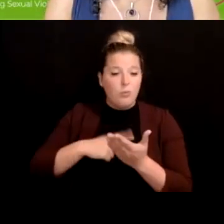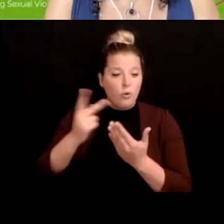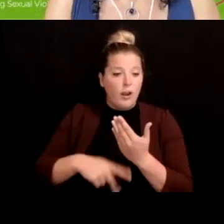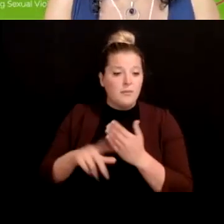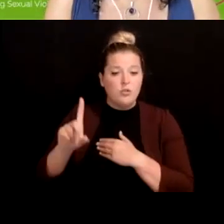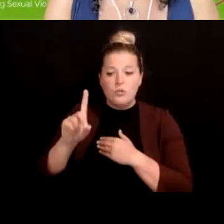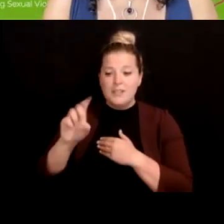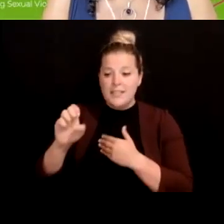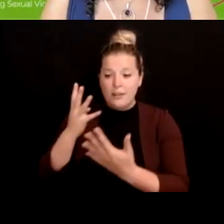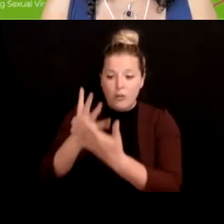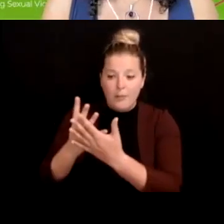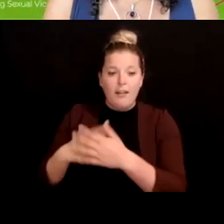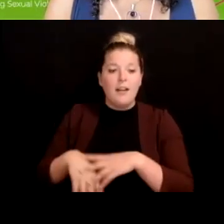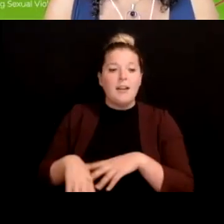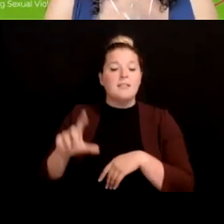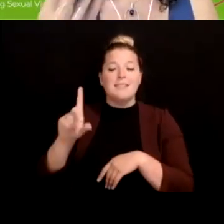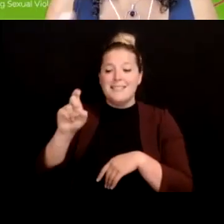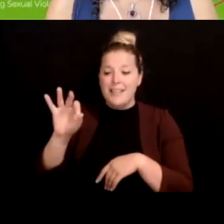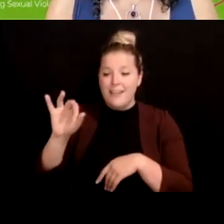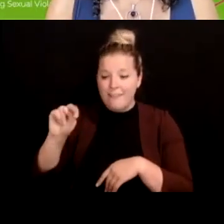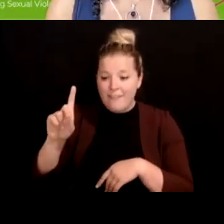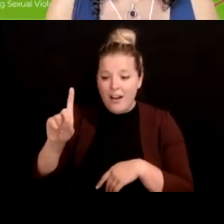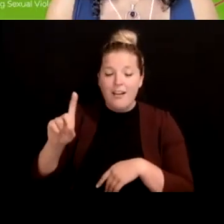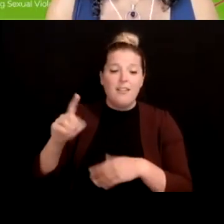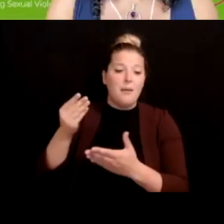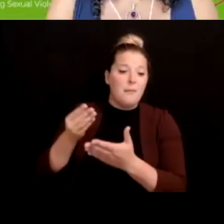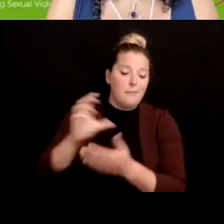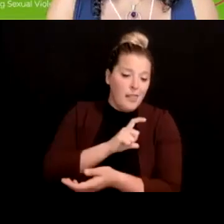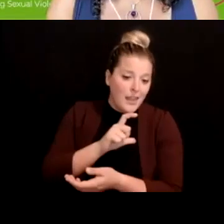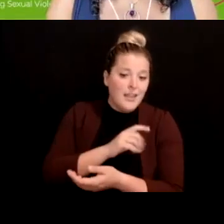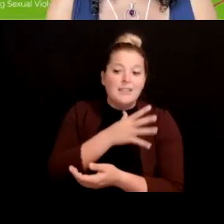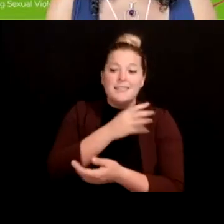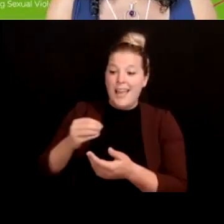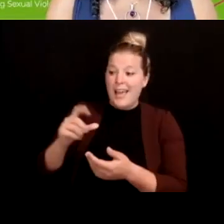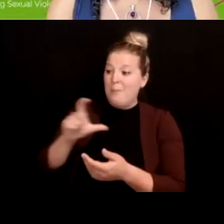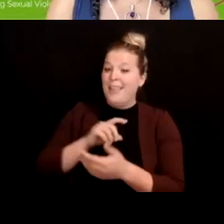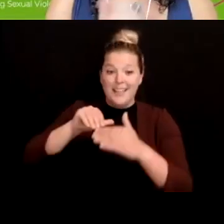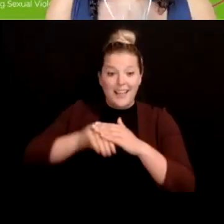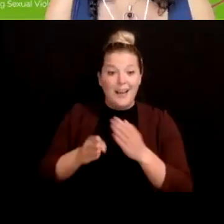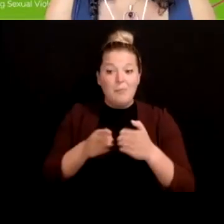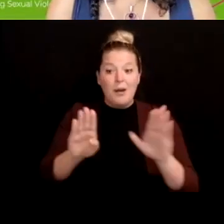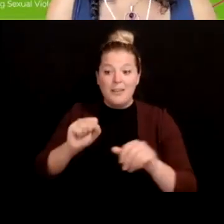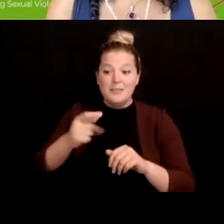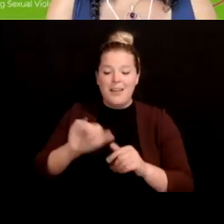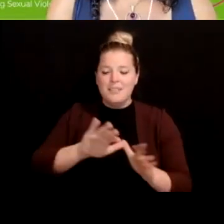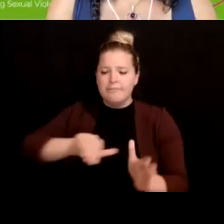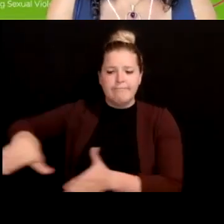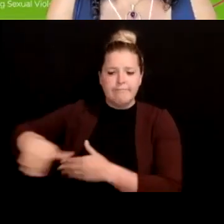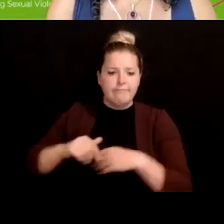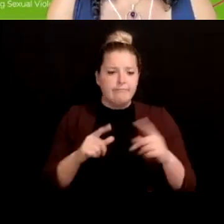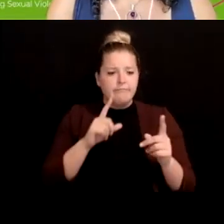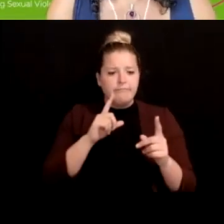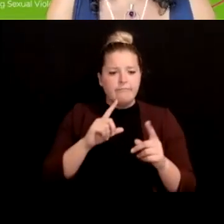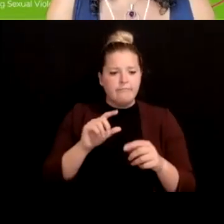decriminalize, to defund police, to remove police from public spaces, and that you work to build different responses to